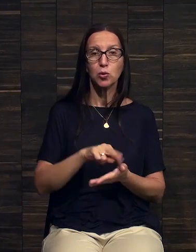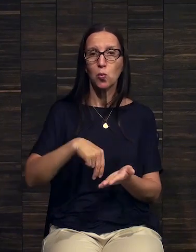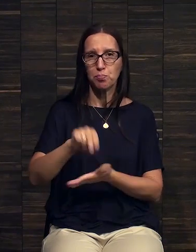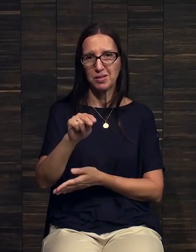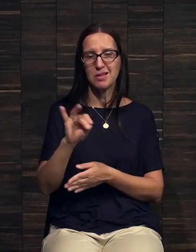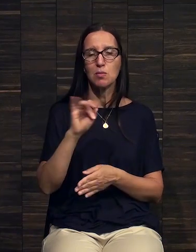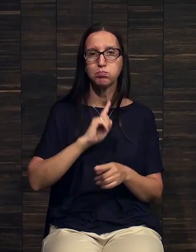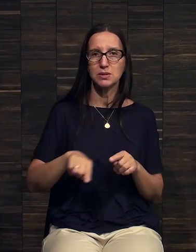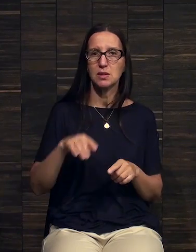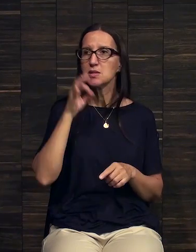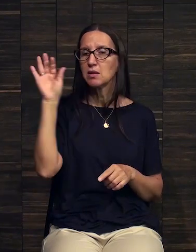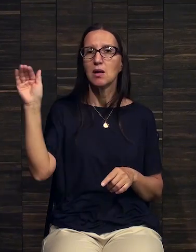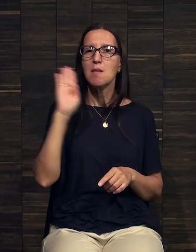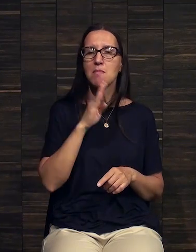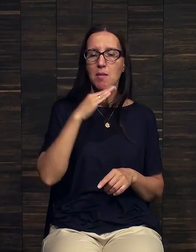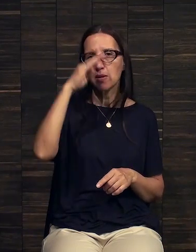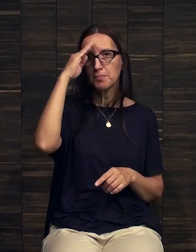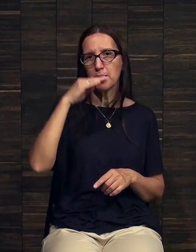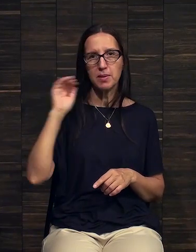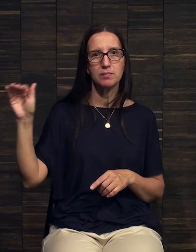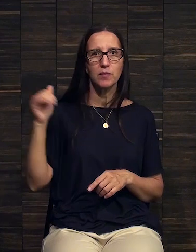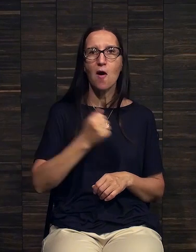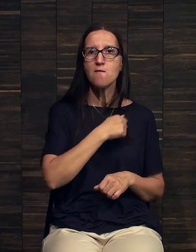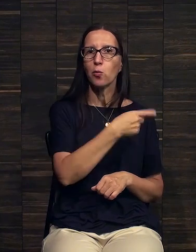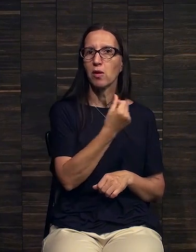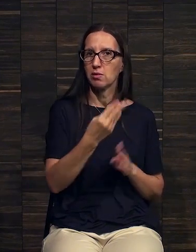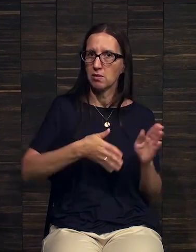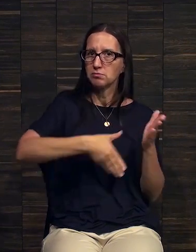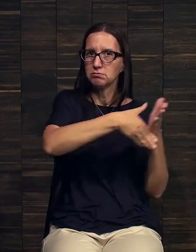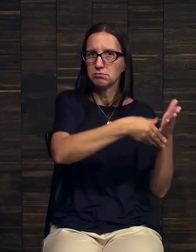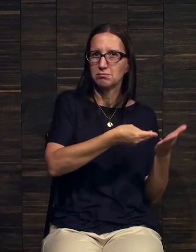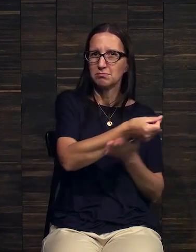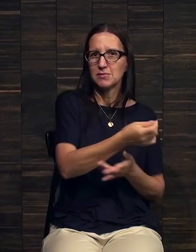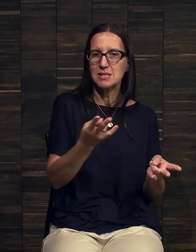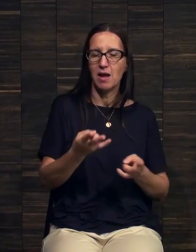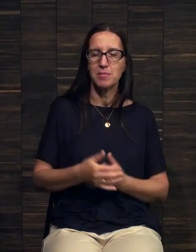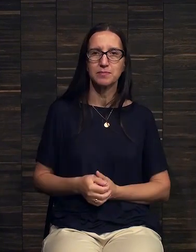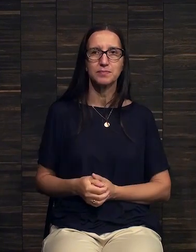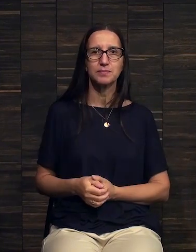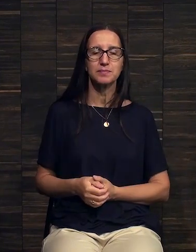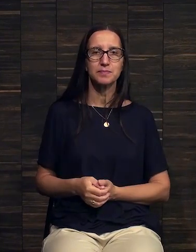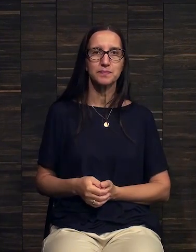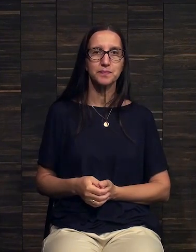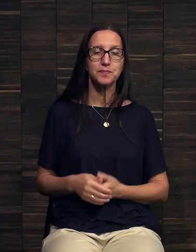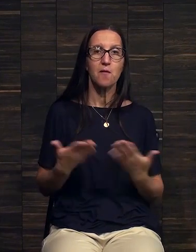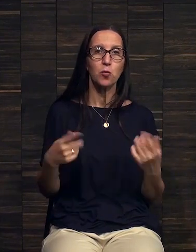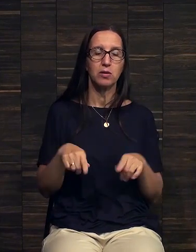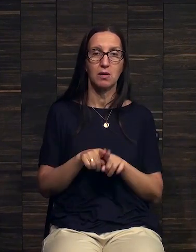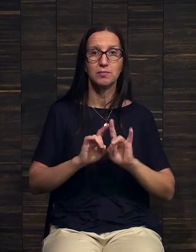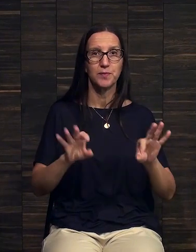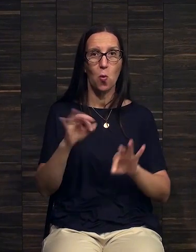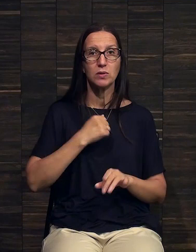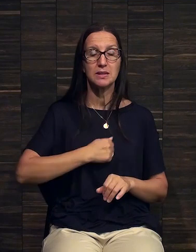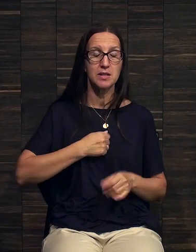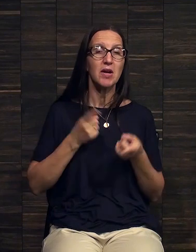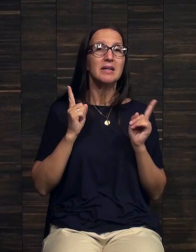imagination. You need to buy it and tell your mom and dad about these military loans. And